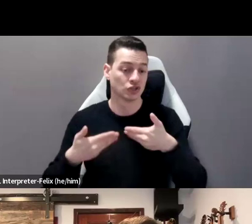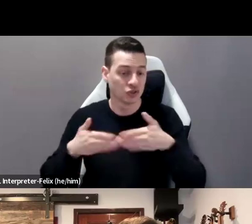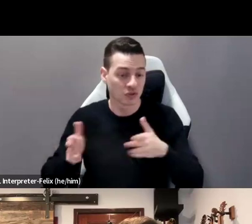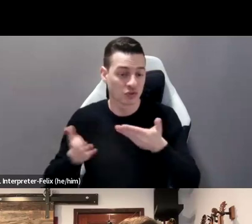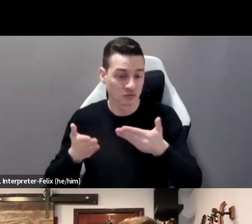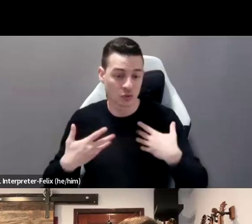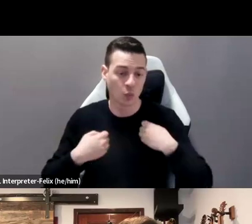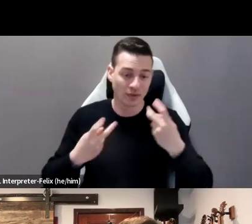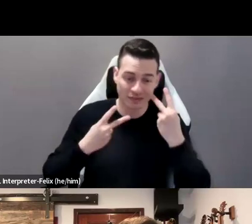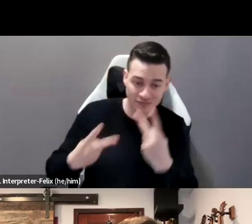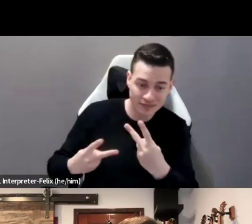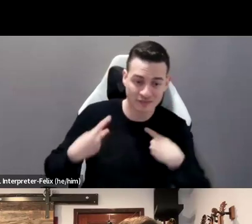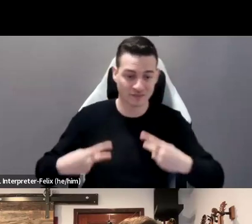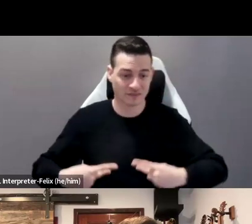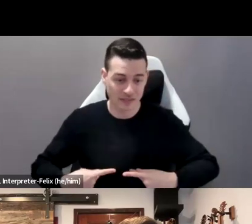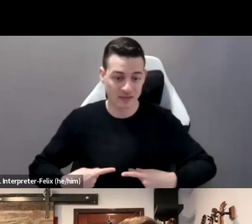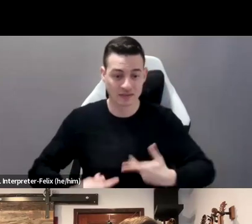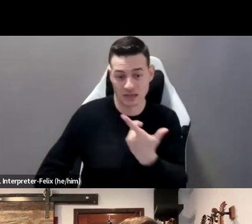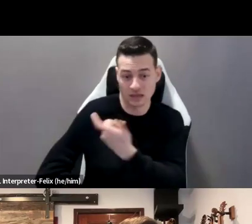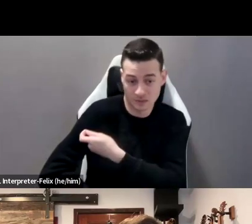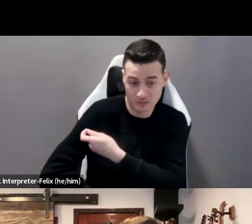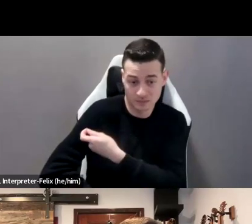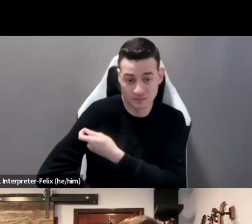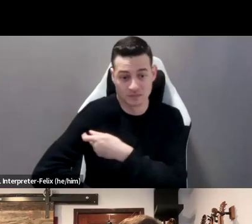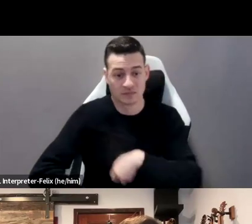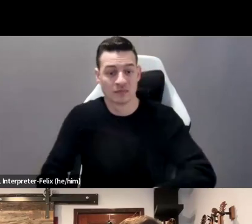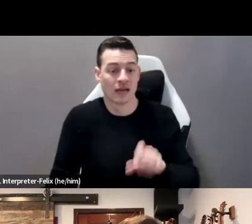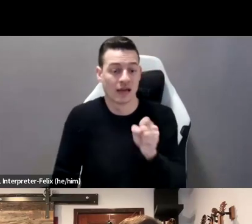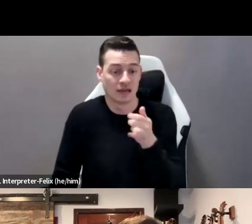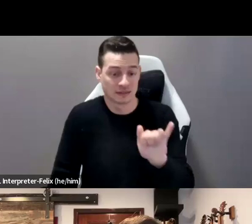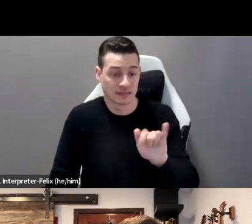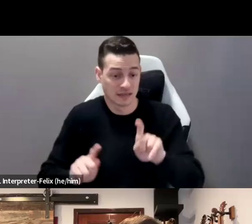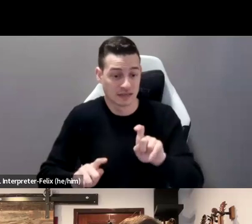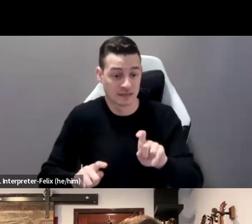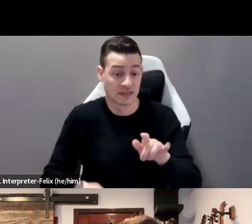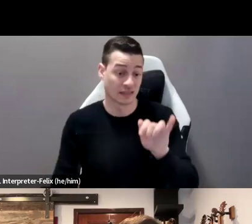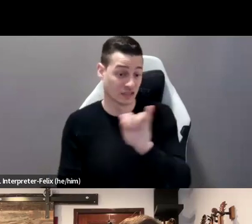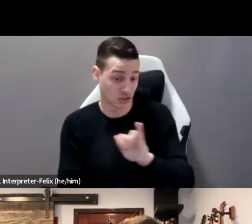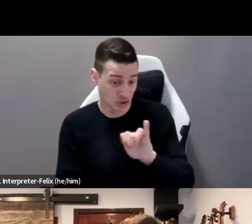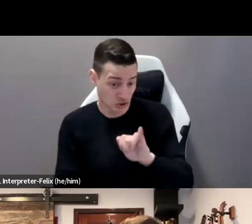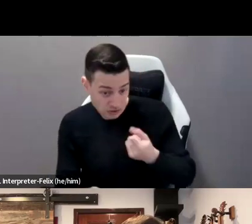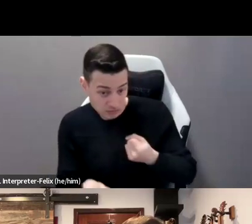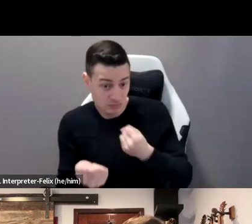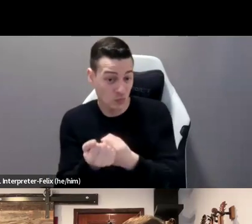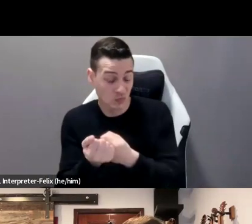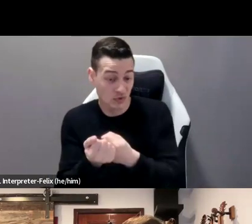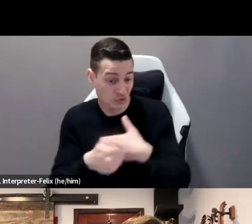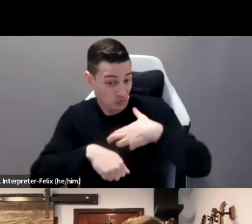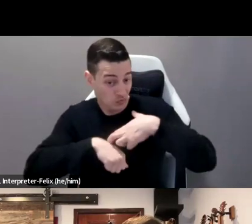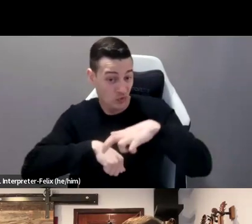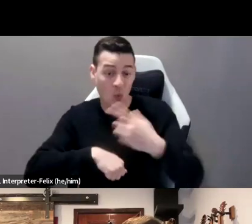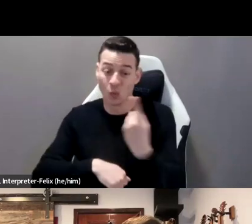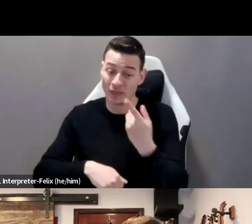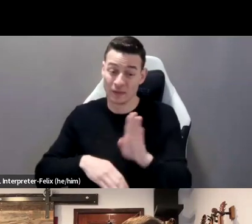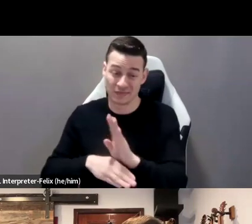testing, insurance assistance, and referrals. However, those are during business hours, and that's not available